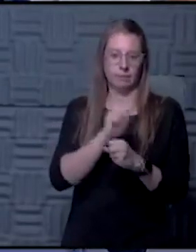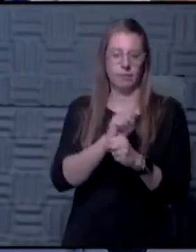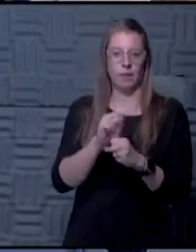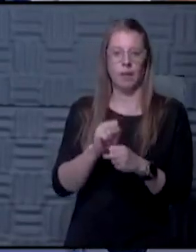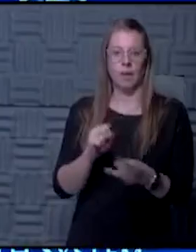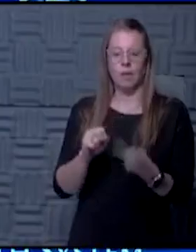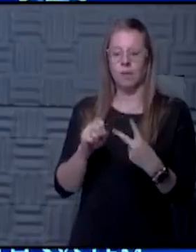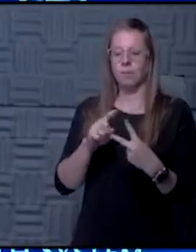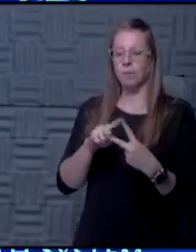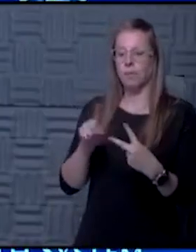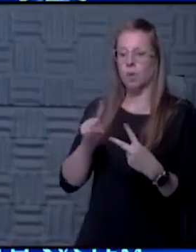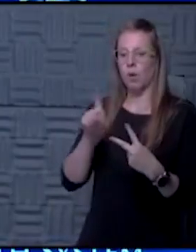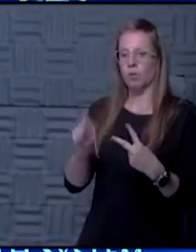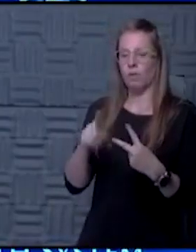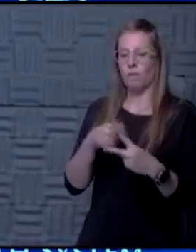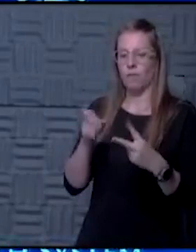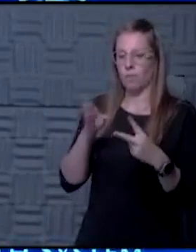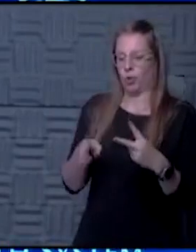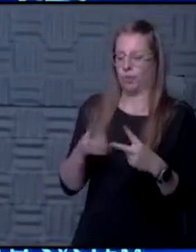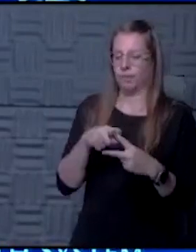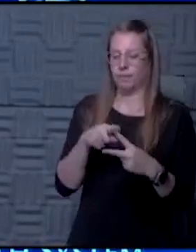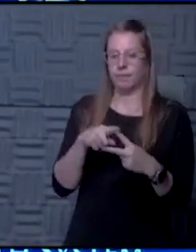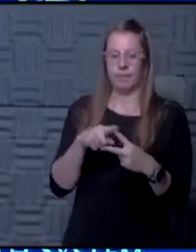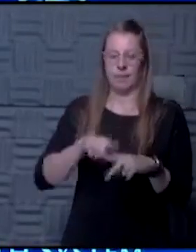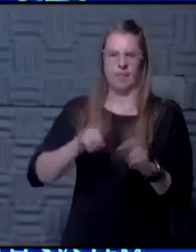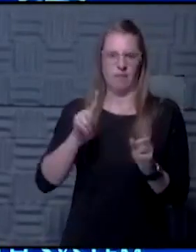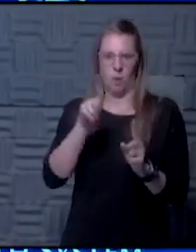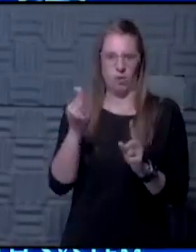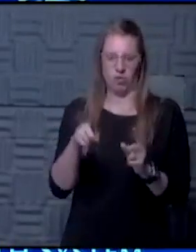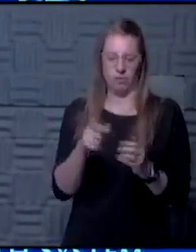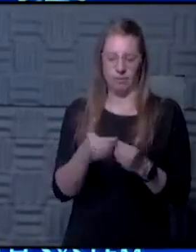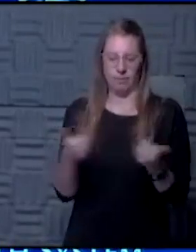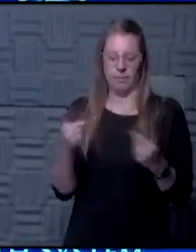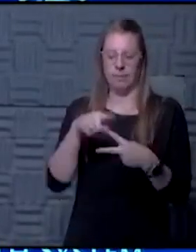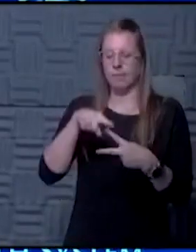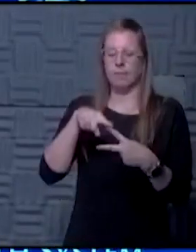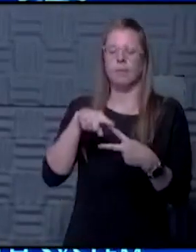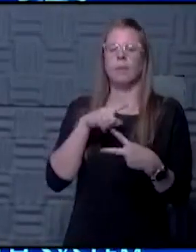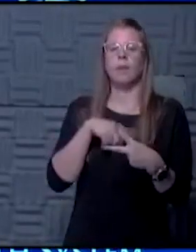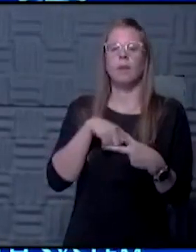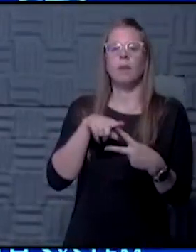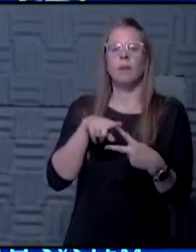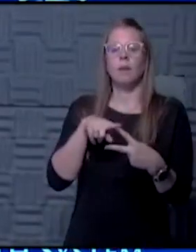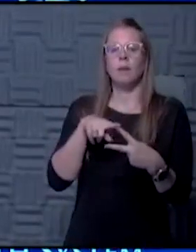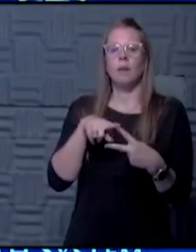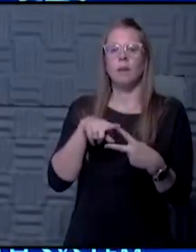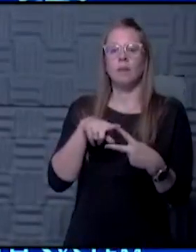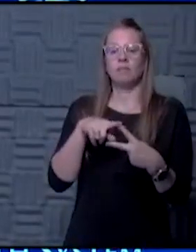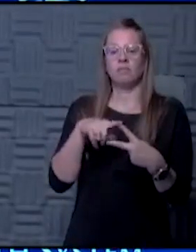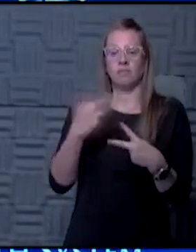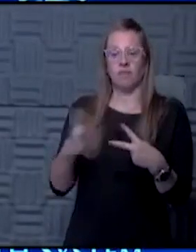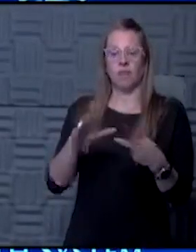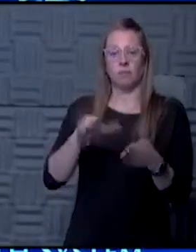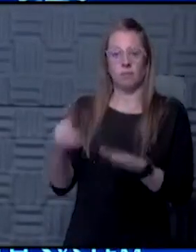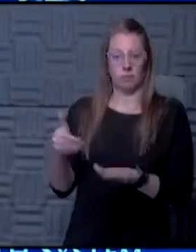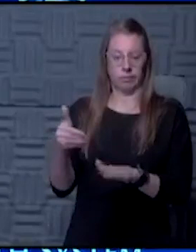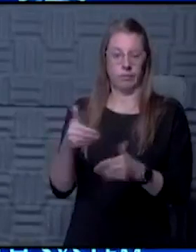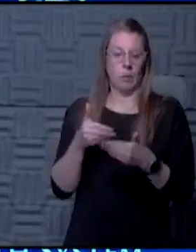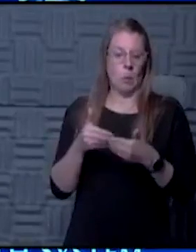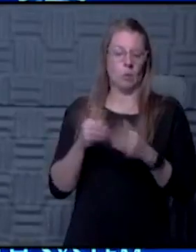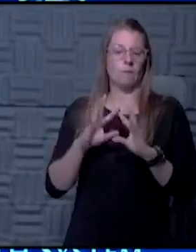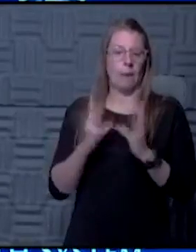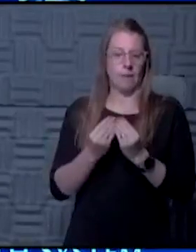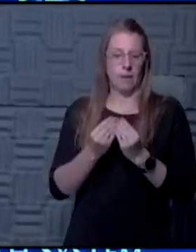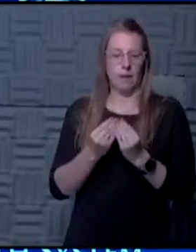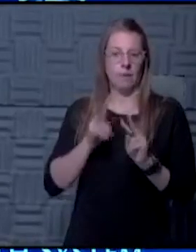good questions. Her first question, and they're totally different questions. Her first question is, someone has died, close family member.